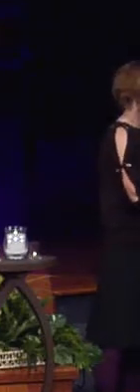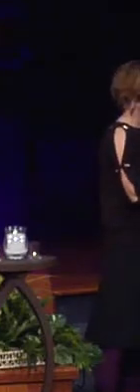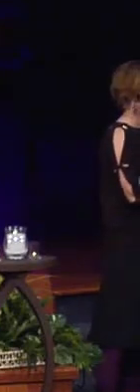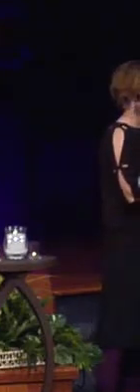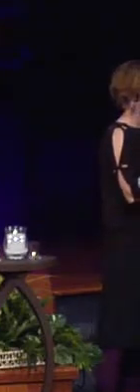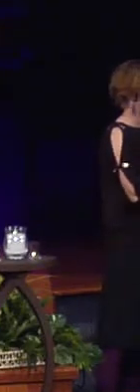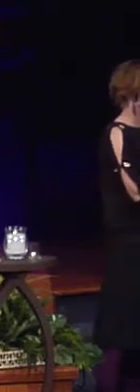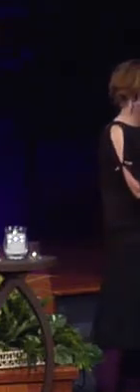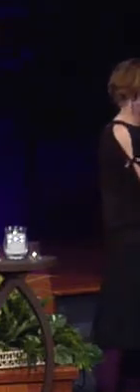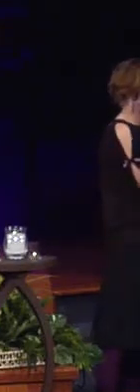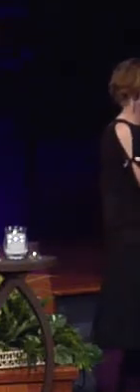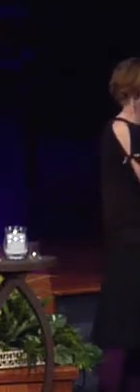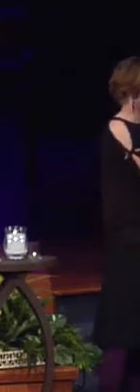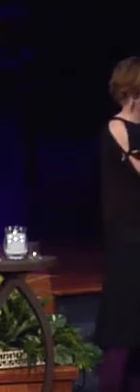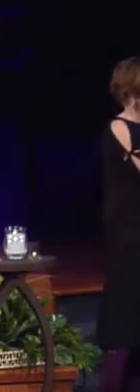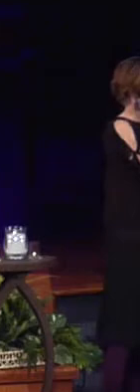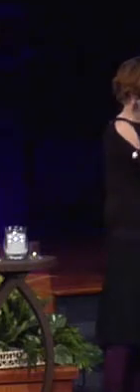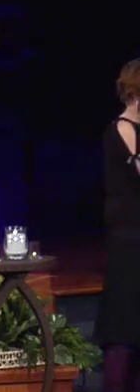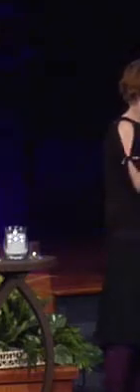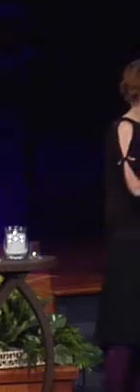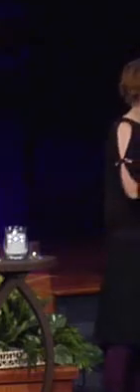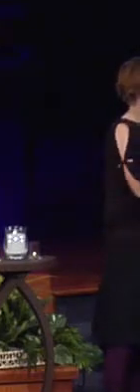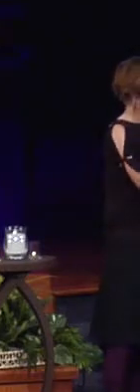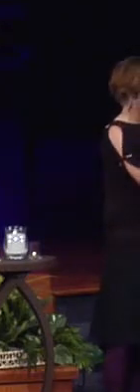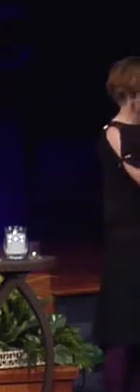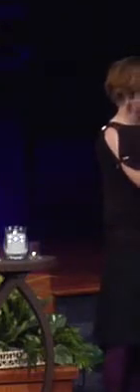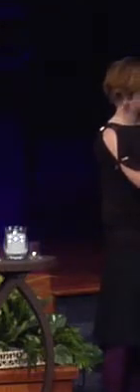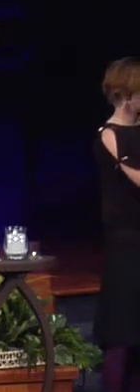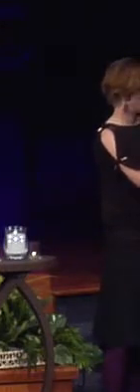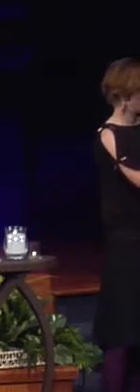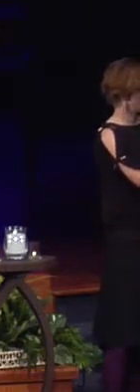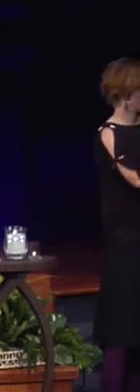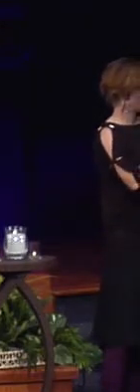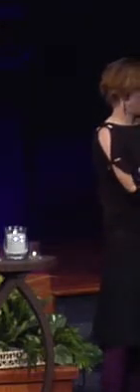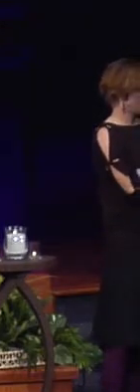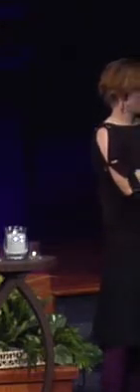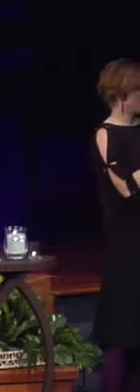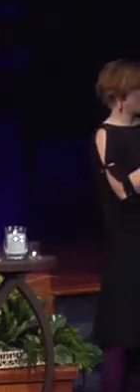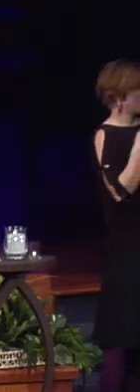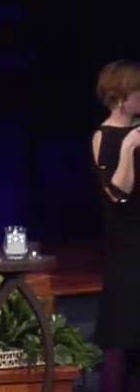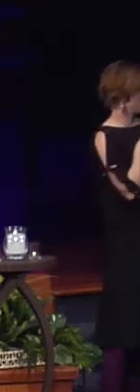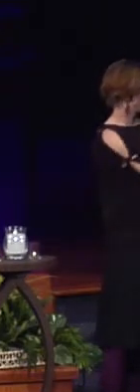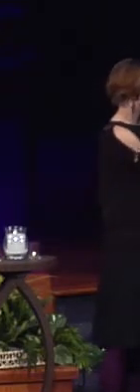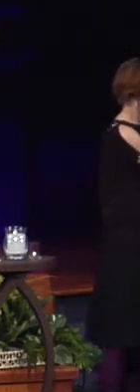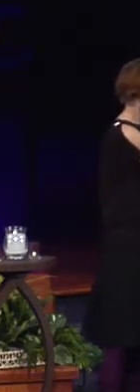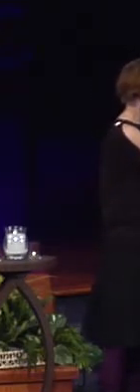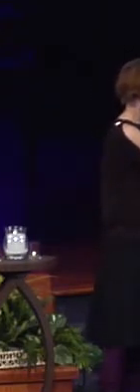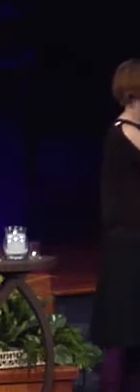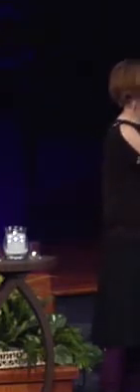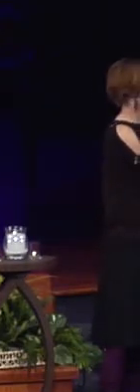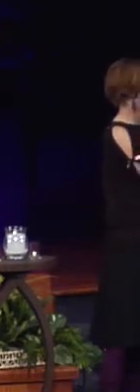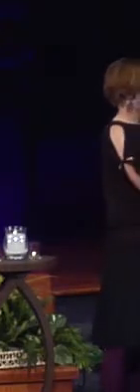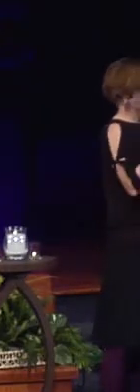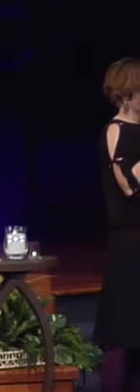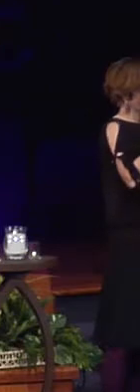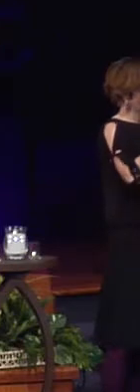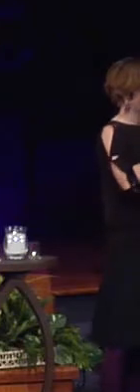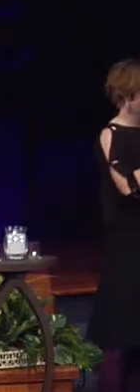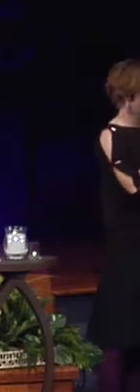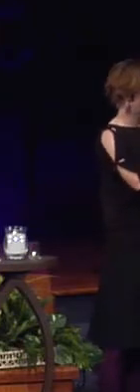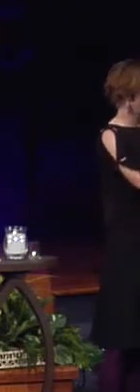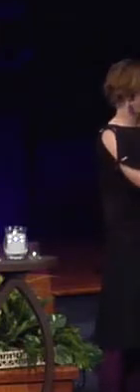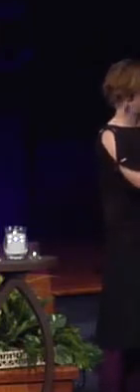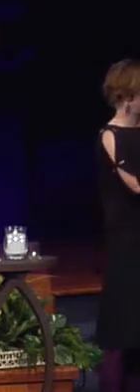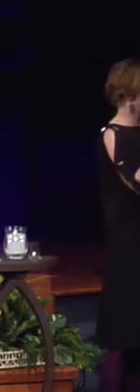was killed, a Hindu couple came to him and had shared that they had been a part of a riot that had